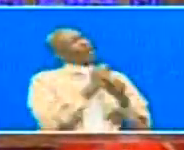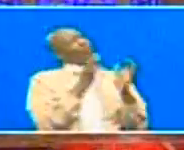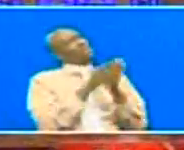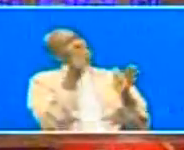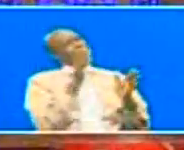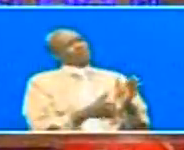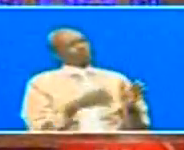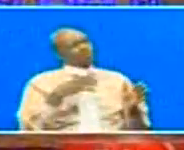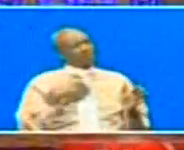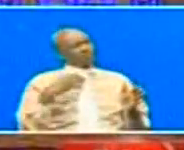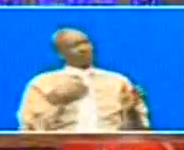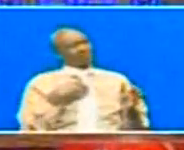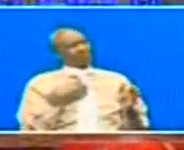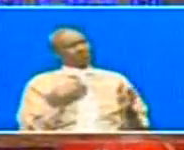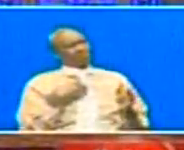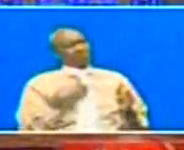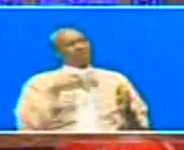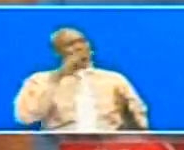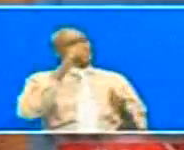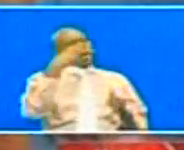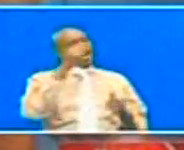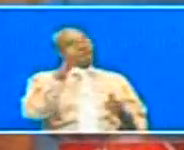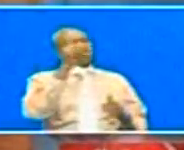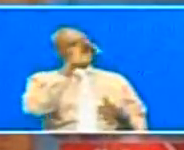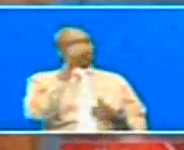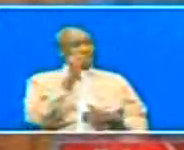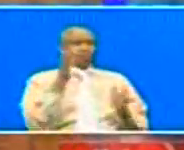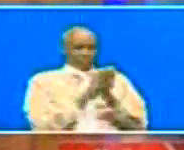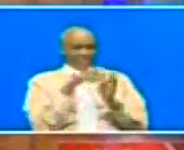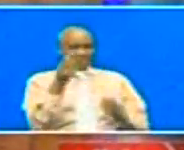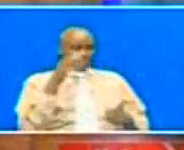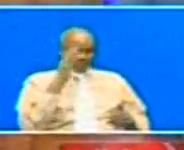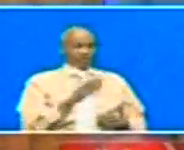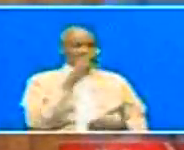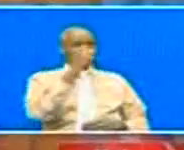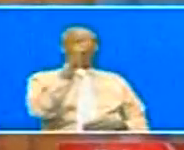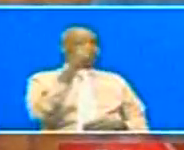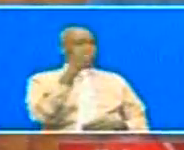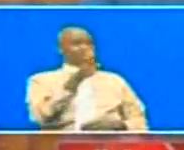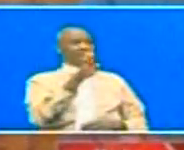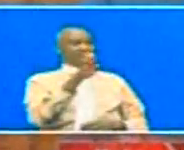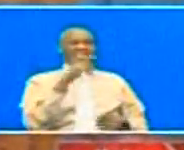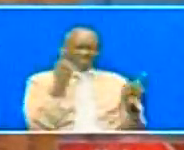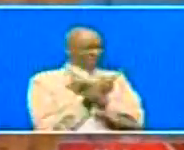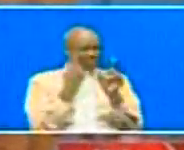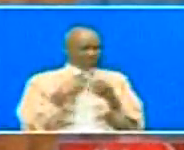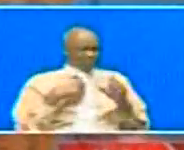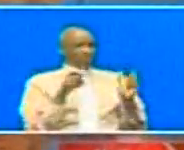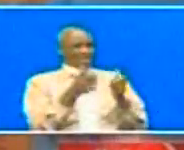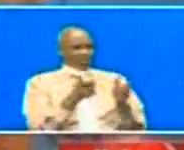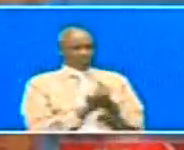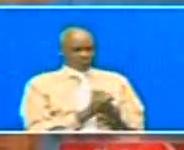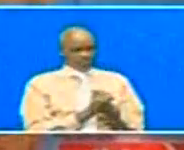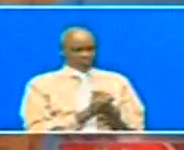weekend with Mahanja Makadara Mike. Mahanja Makadara Mike and Easy Leezy. Easy Leezy. Hey! The